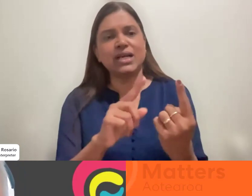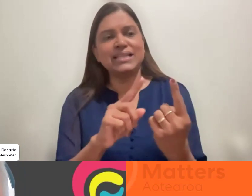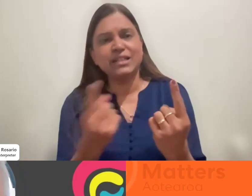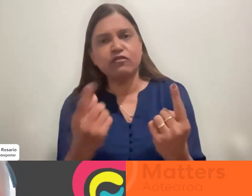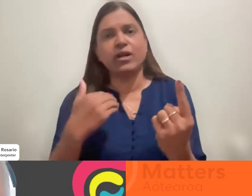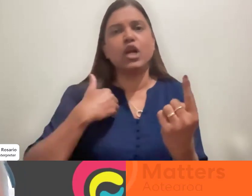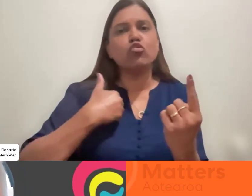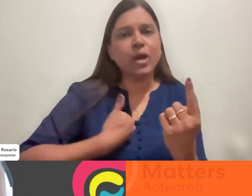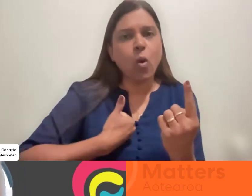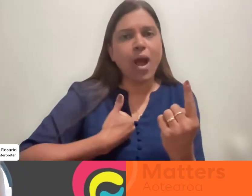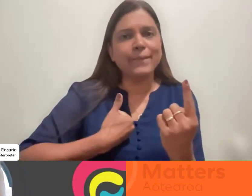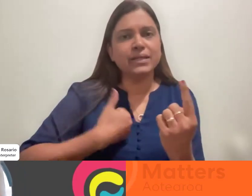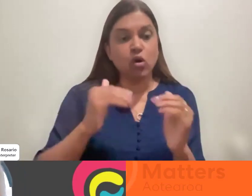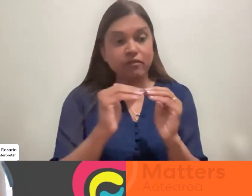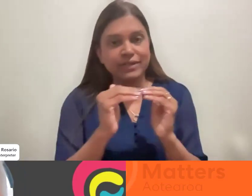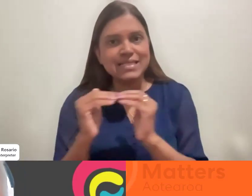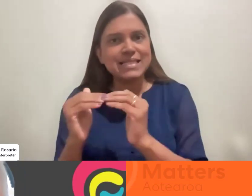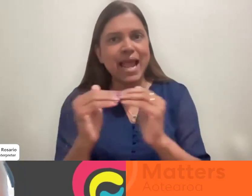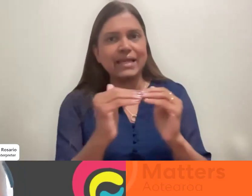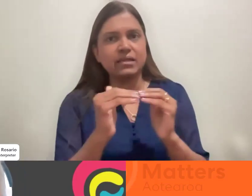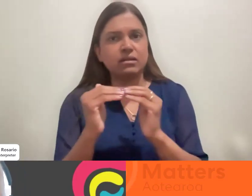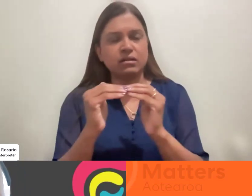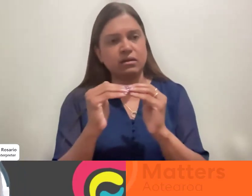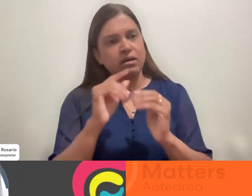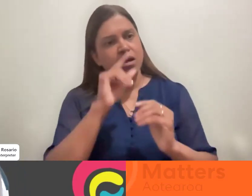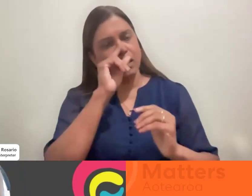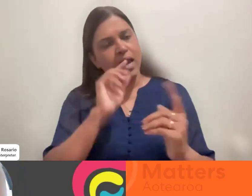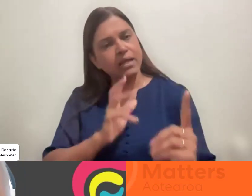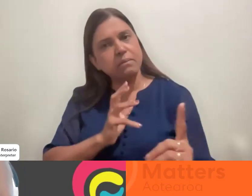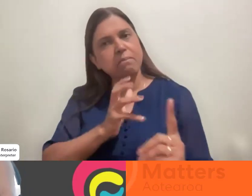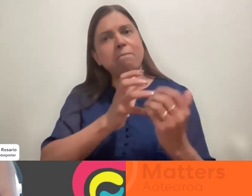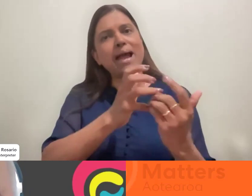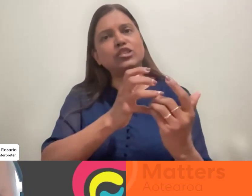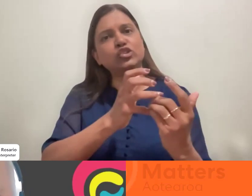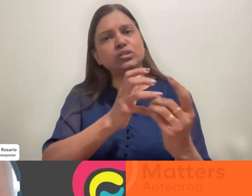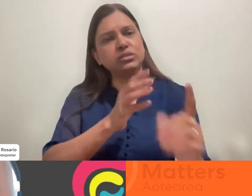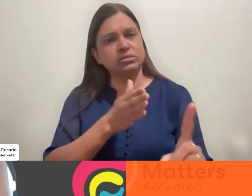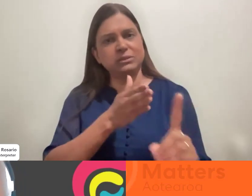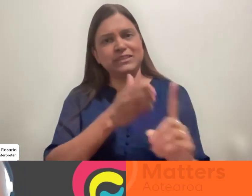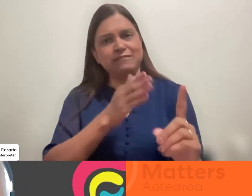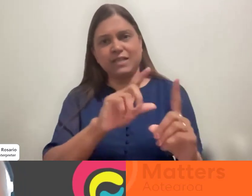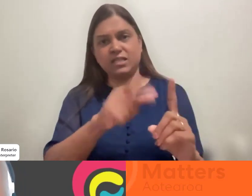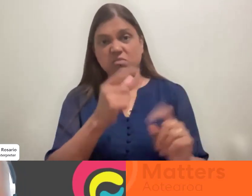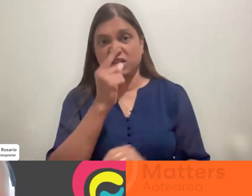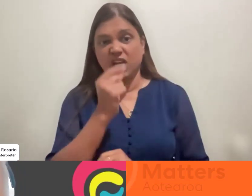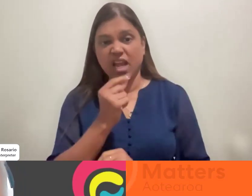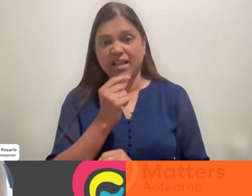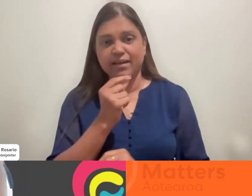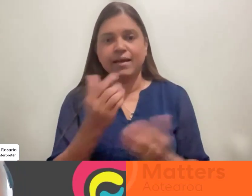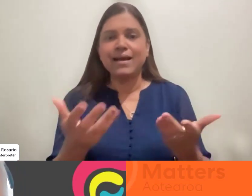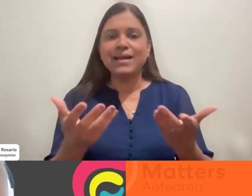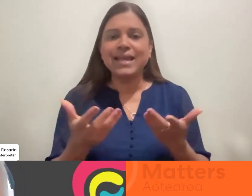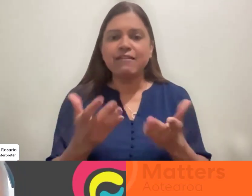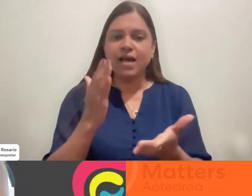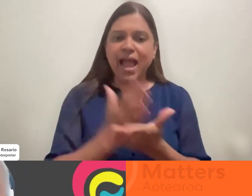requirements of the standard can be put to best use for people with specific disabilities. It gives actual examples of how to